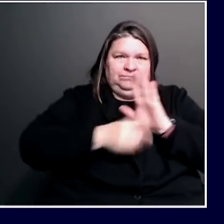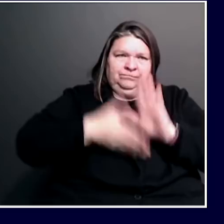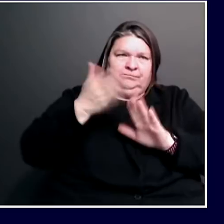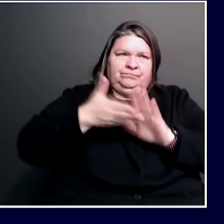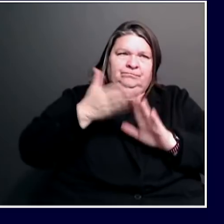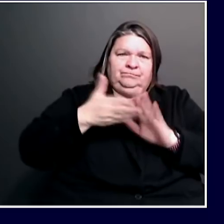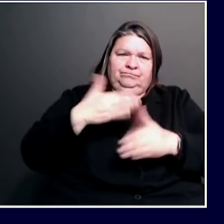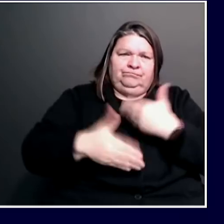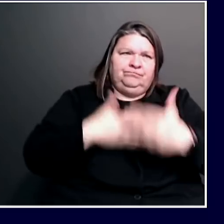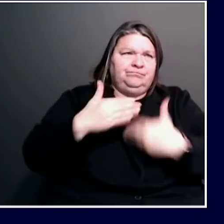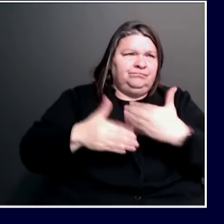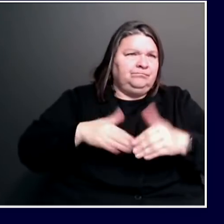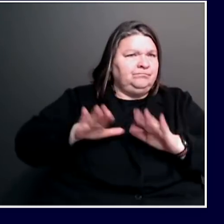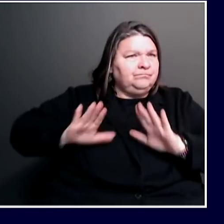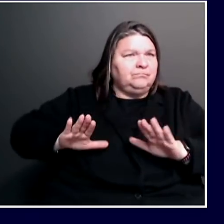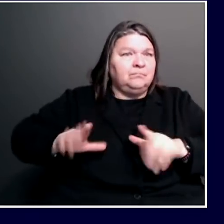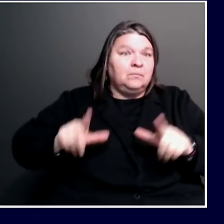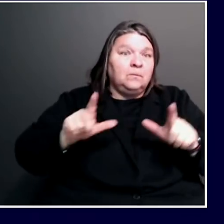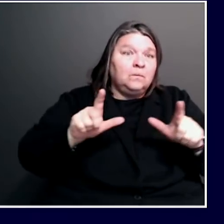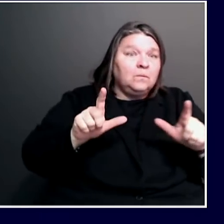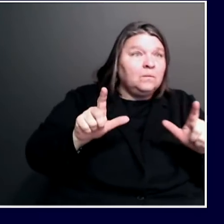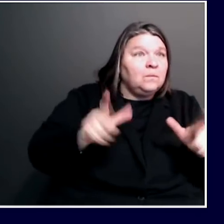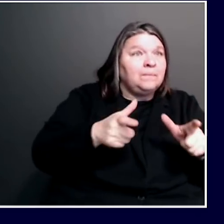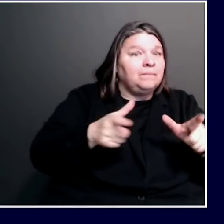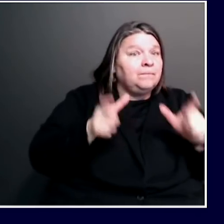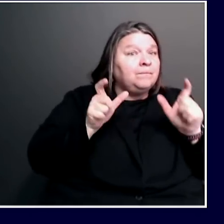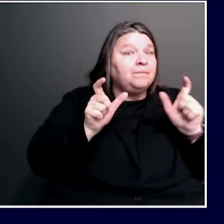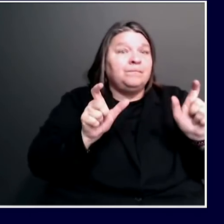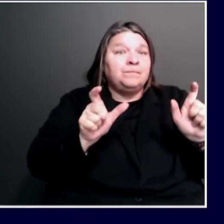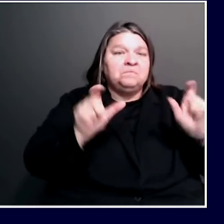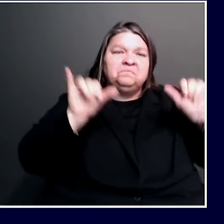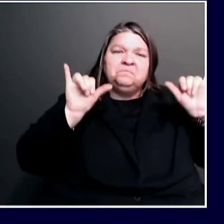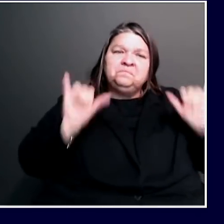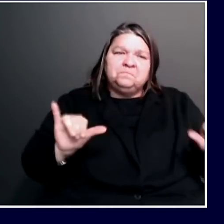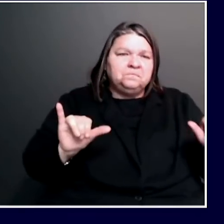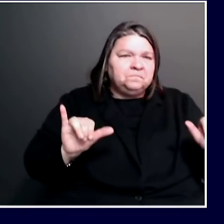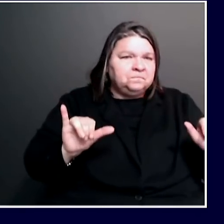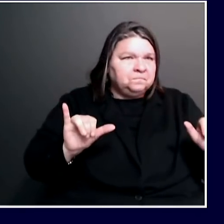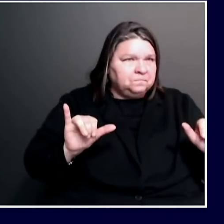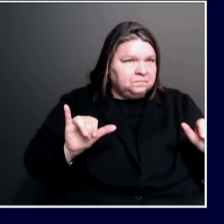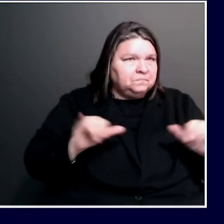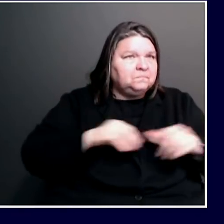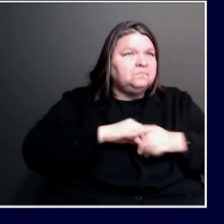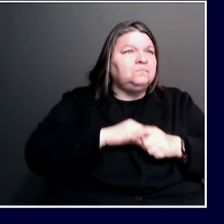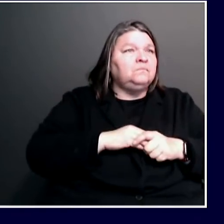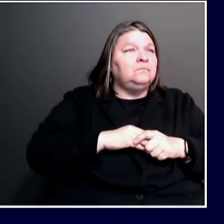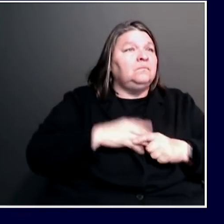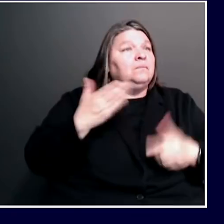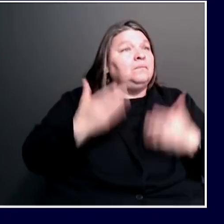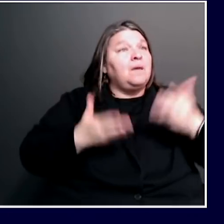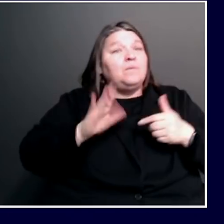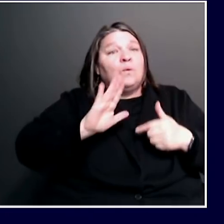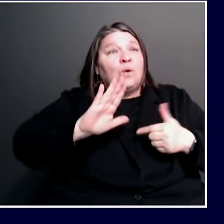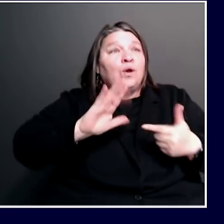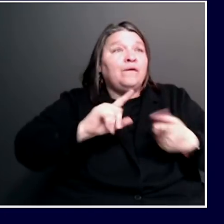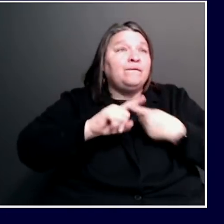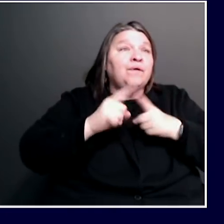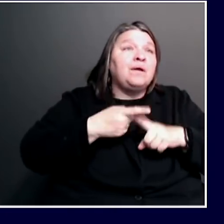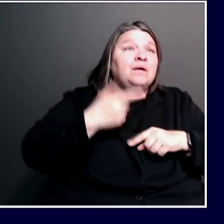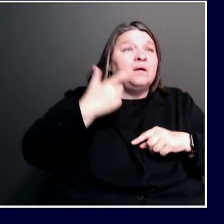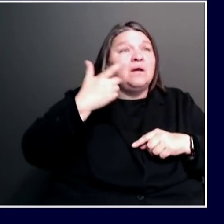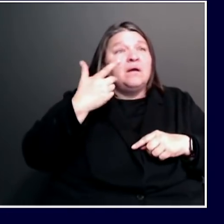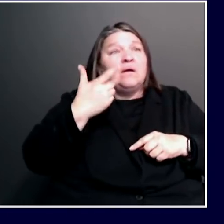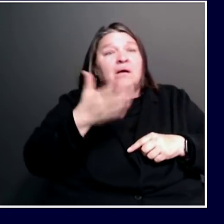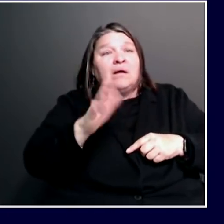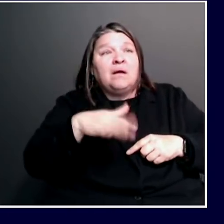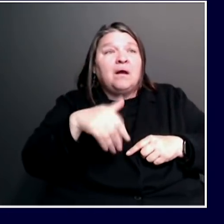quarantine is not. If you get a call from a friend who you had lunch with the other day, who calls to tell you